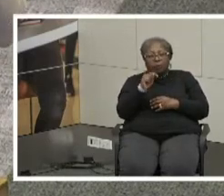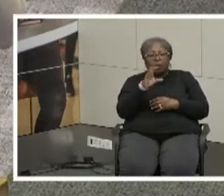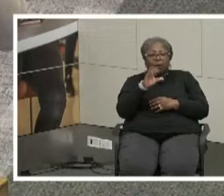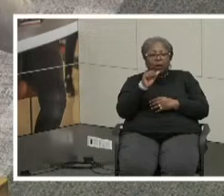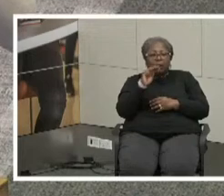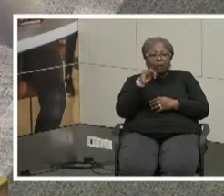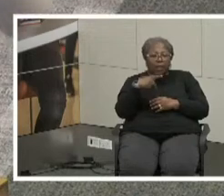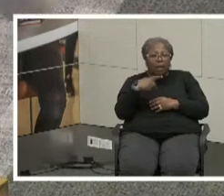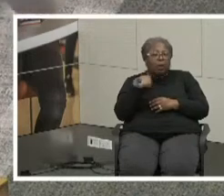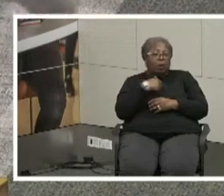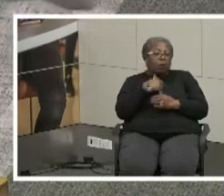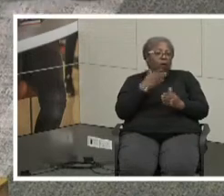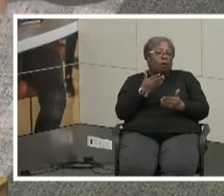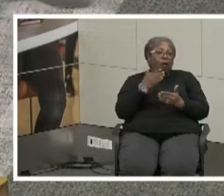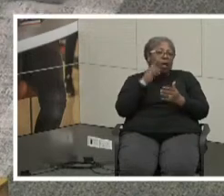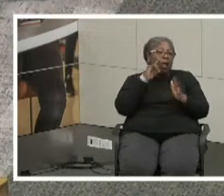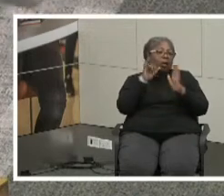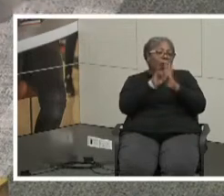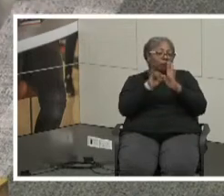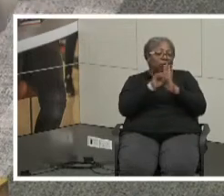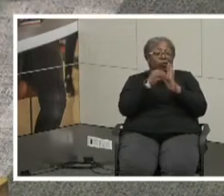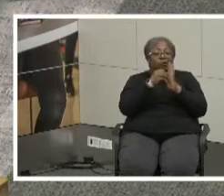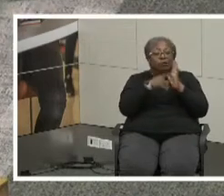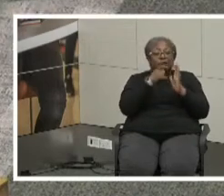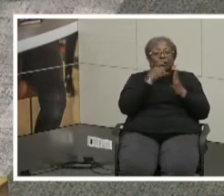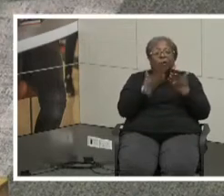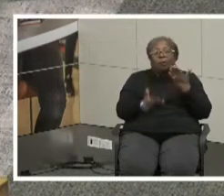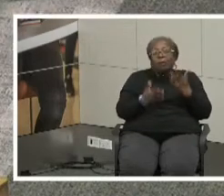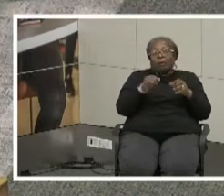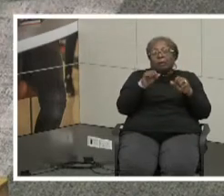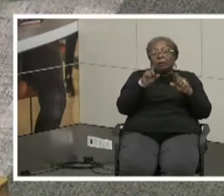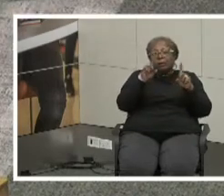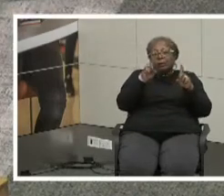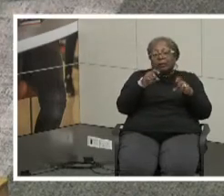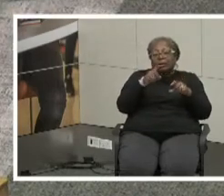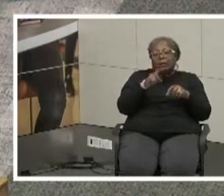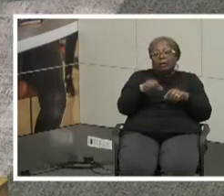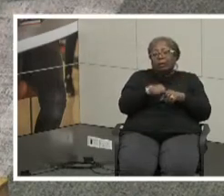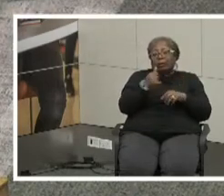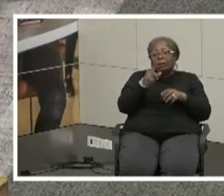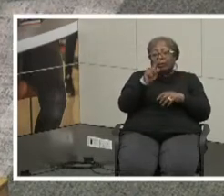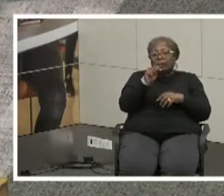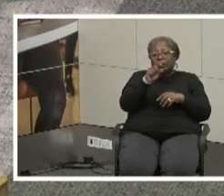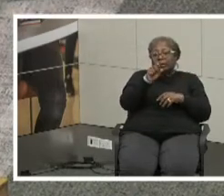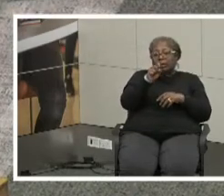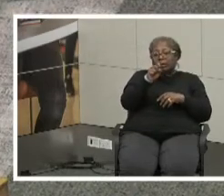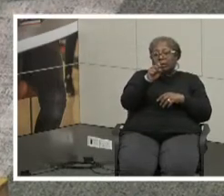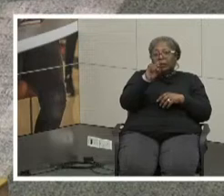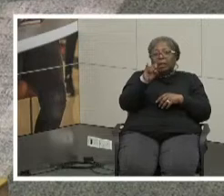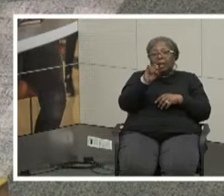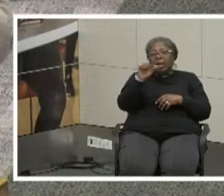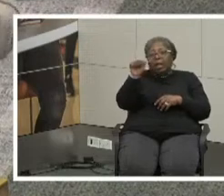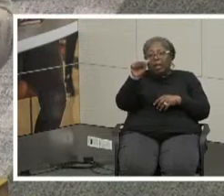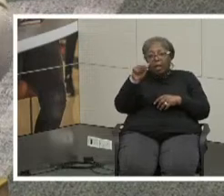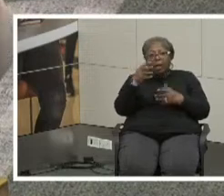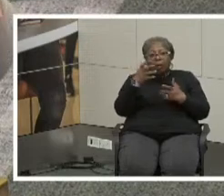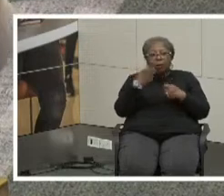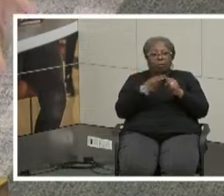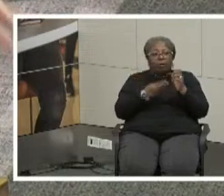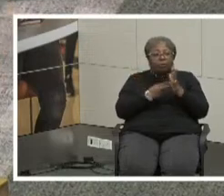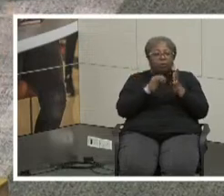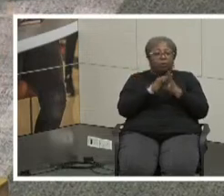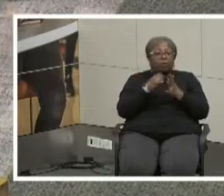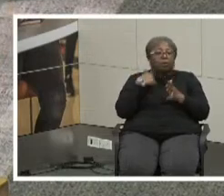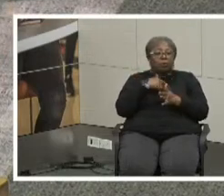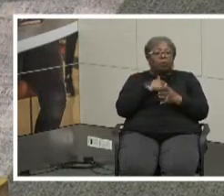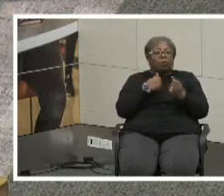identify the students who we know might test again in one of those tsia windows that we're offering we do want to make sure we're supporting